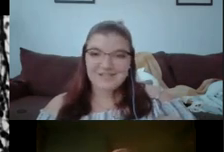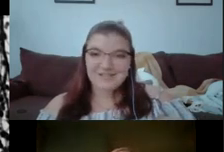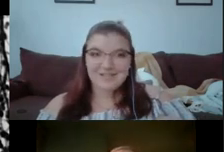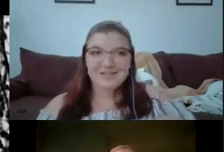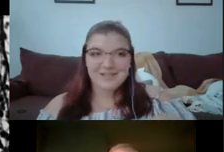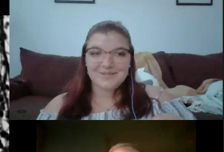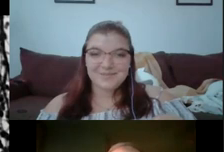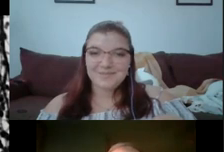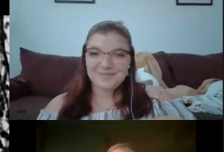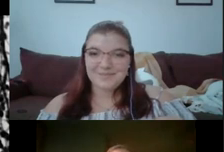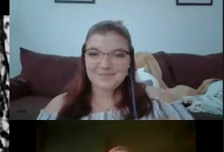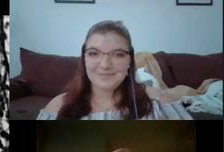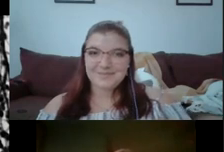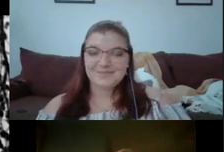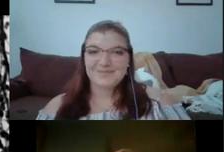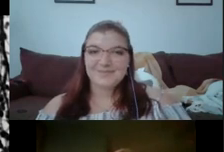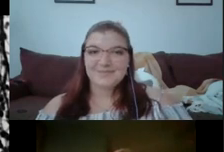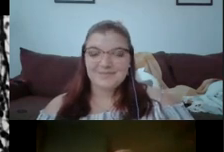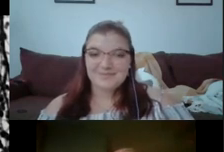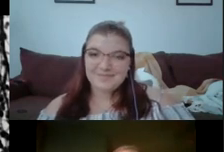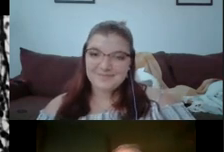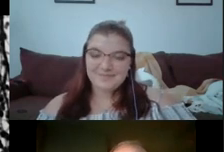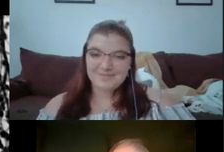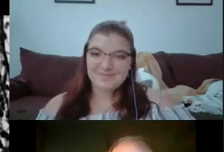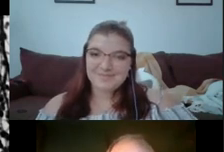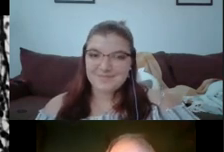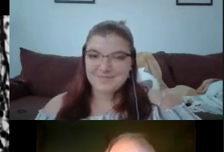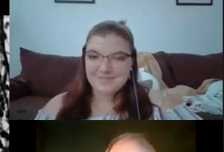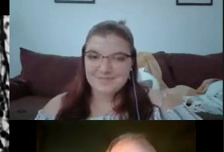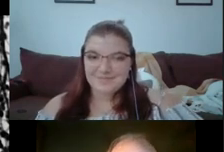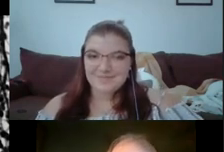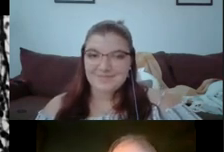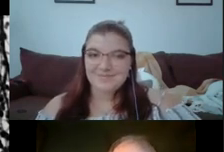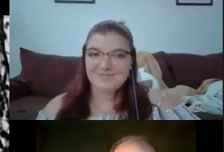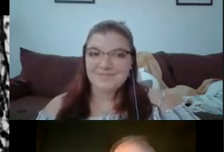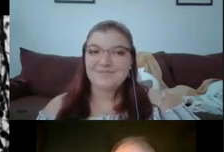on the chat? Okay, great. Okay, thank you. Thank you very much.